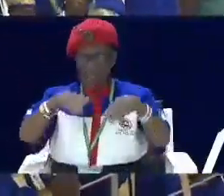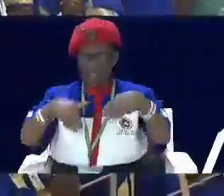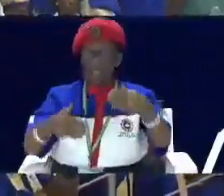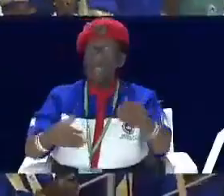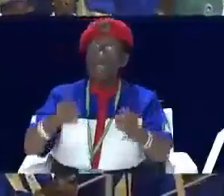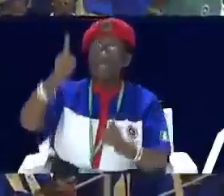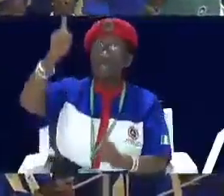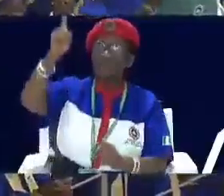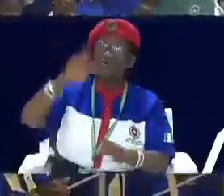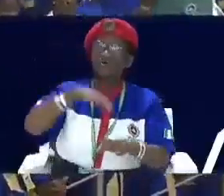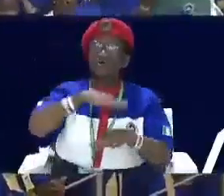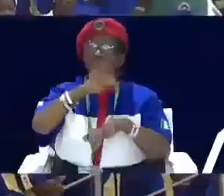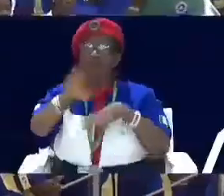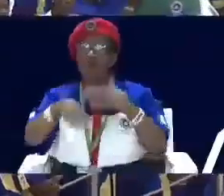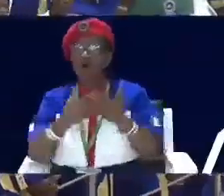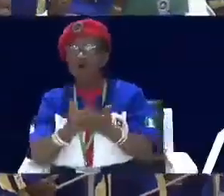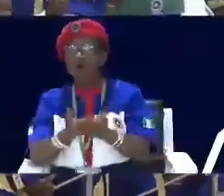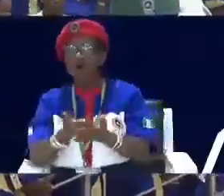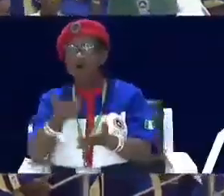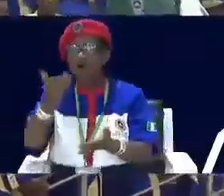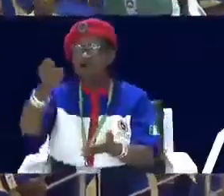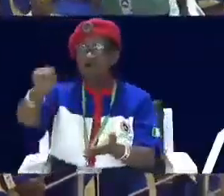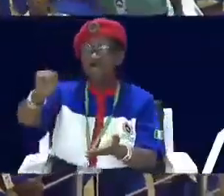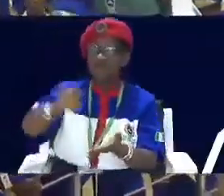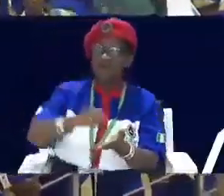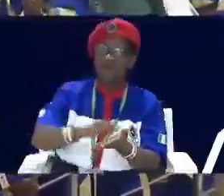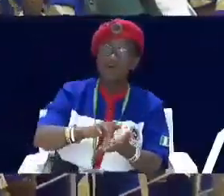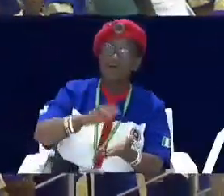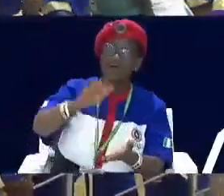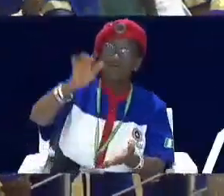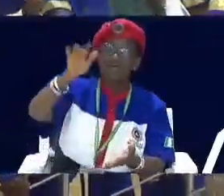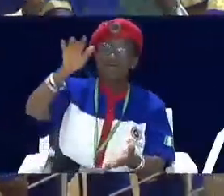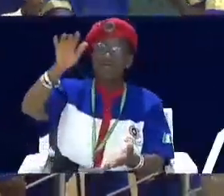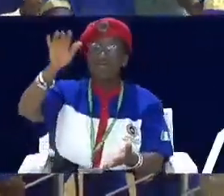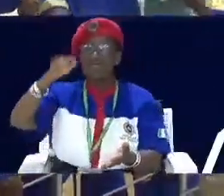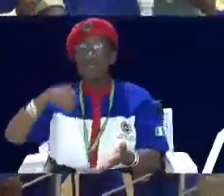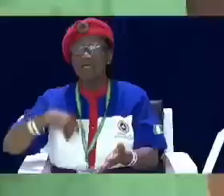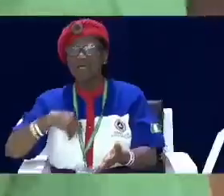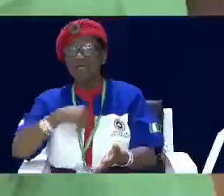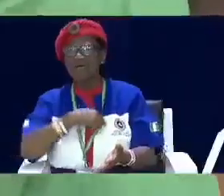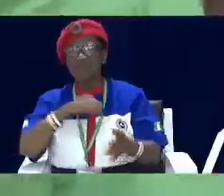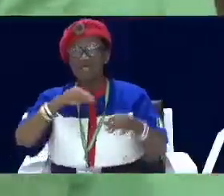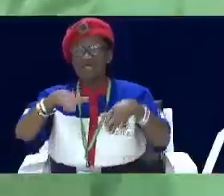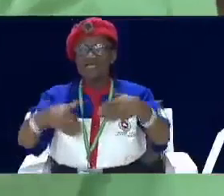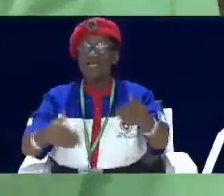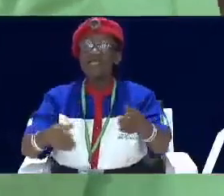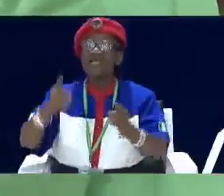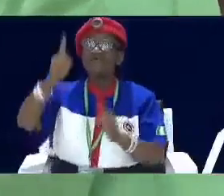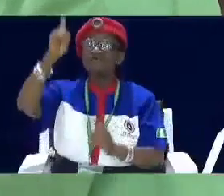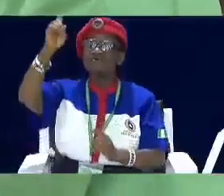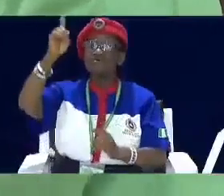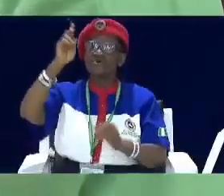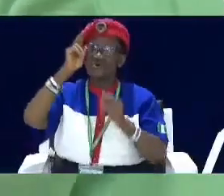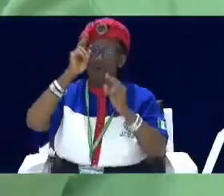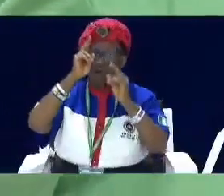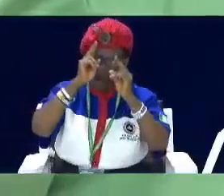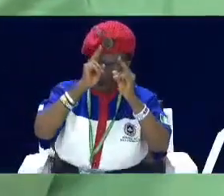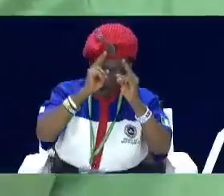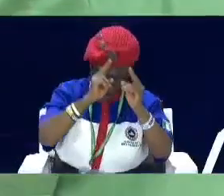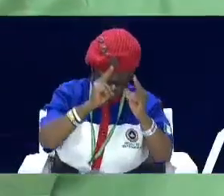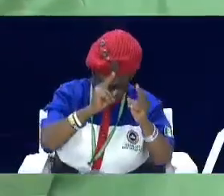honor. We give you all the glory. We give you